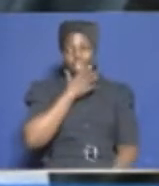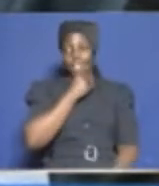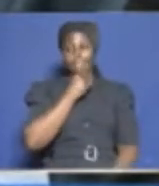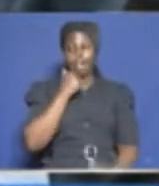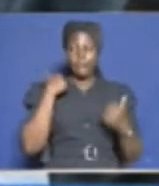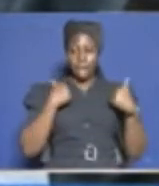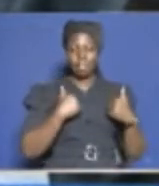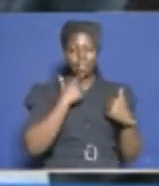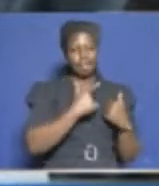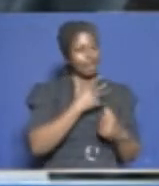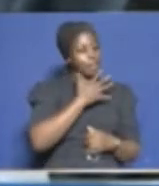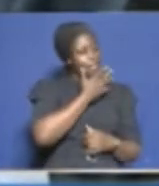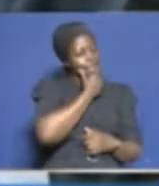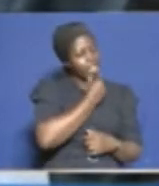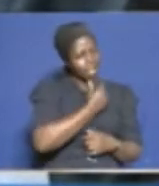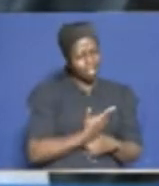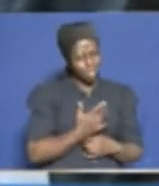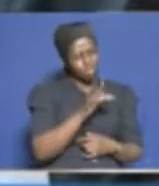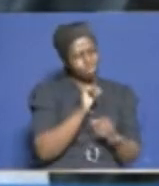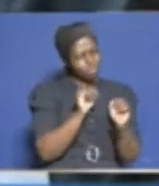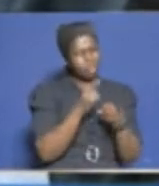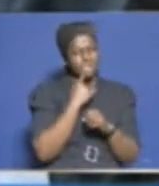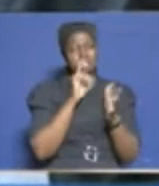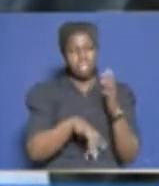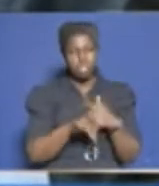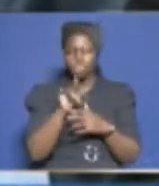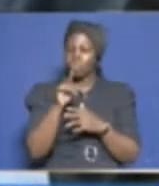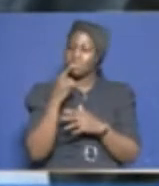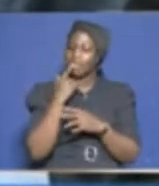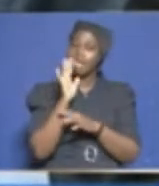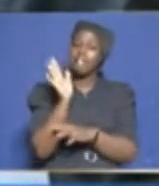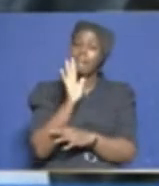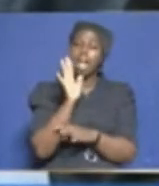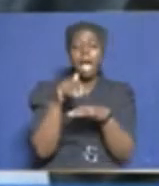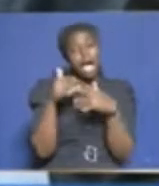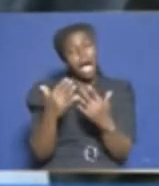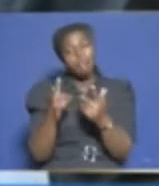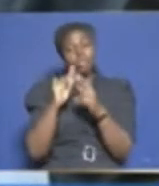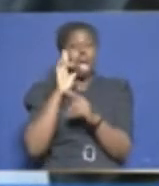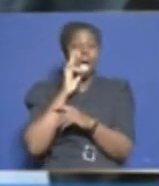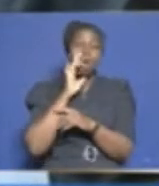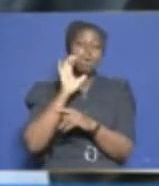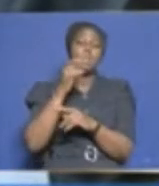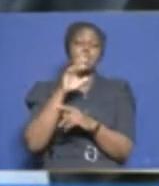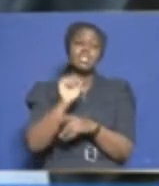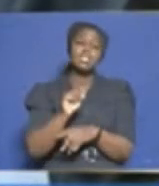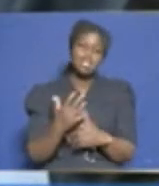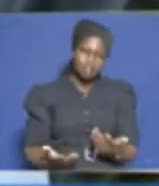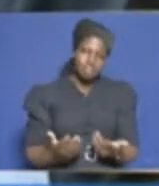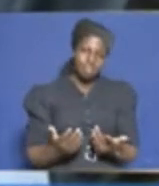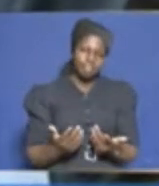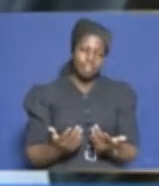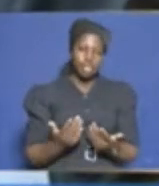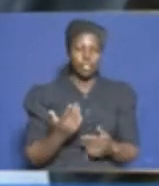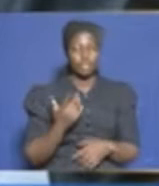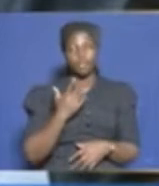behalf of my dad, I said to him today, "Daddy, what will we say? How will we say goodbye to Uncle Chris?"